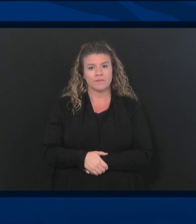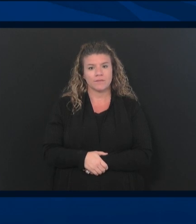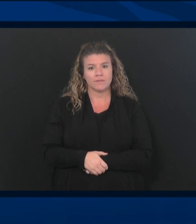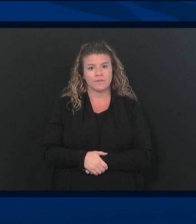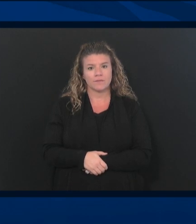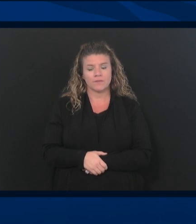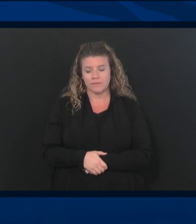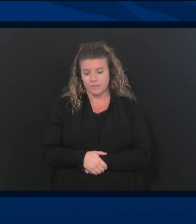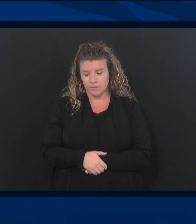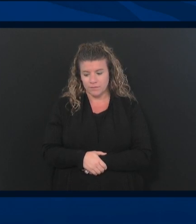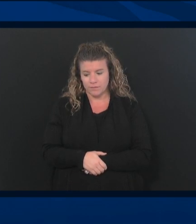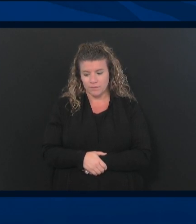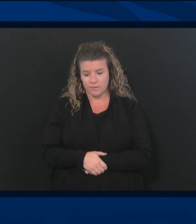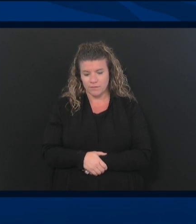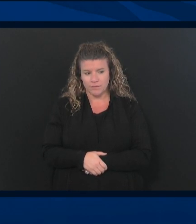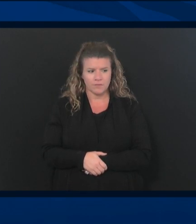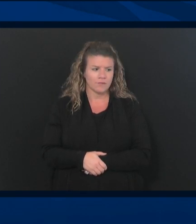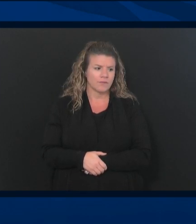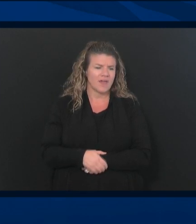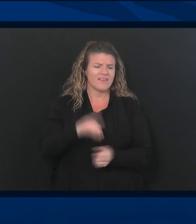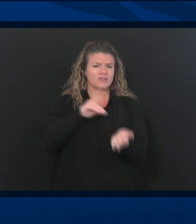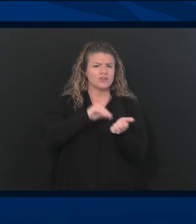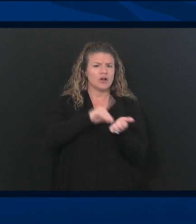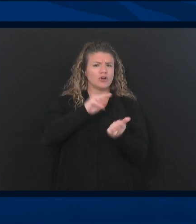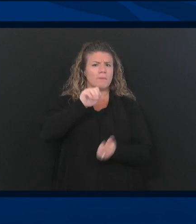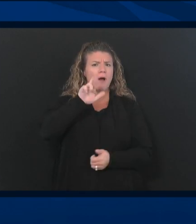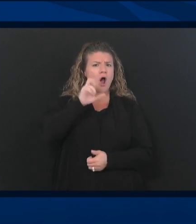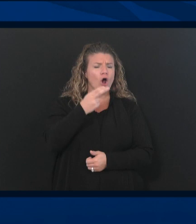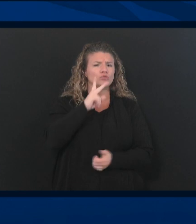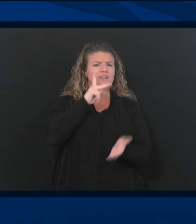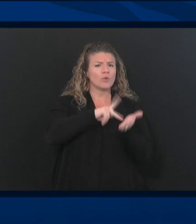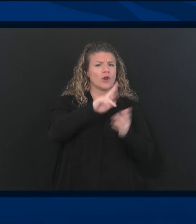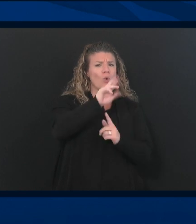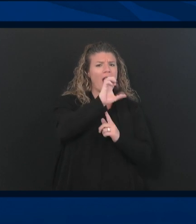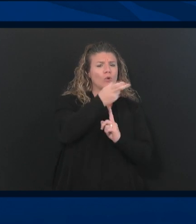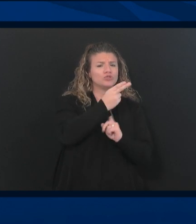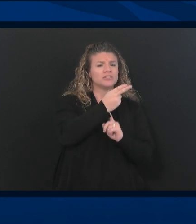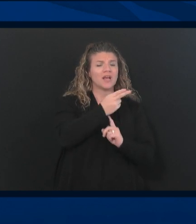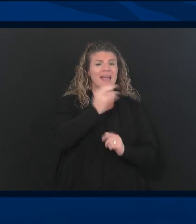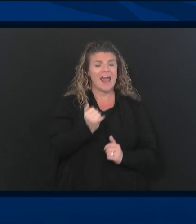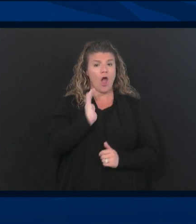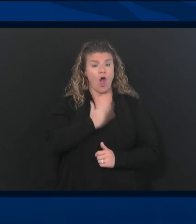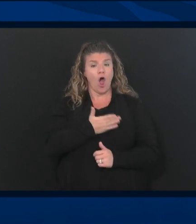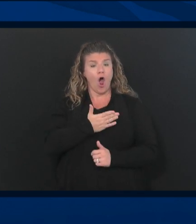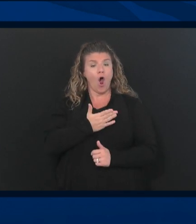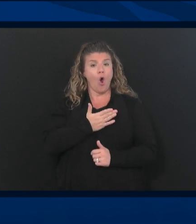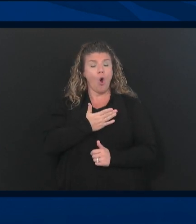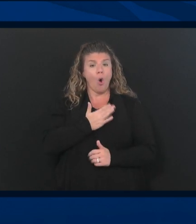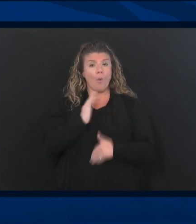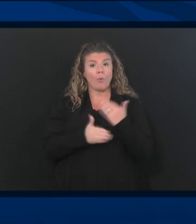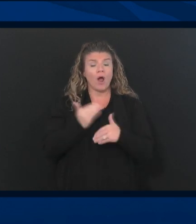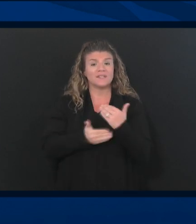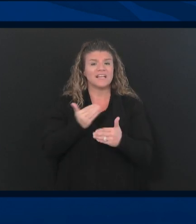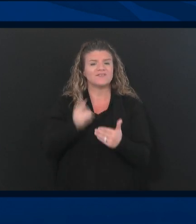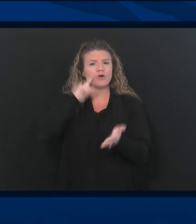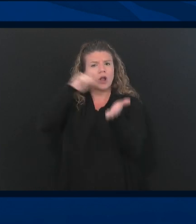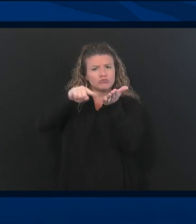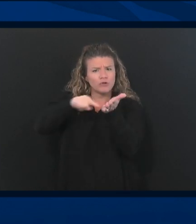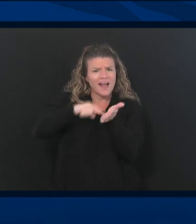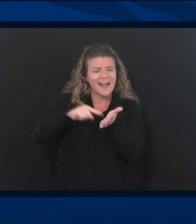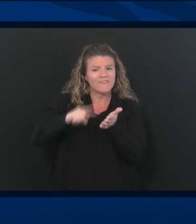think this question would be best for Dr. Marsh or Secretary Crouch. What is the process for contact tracing positive patients in West